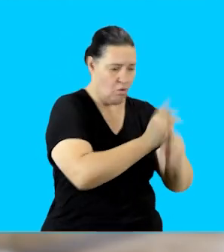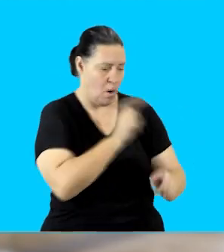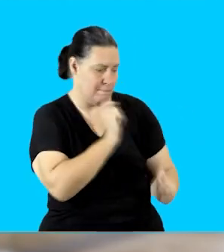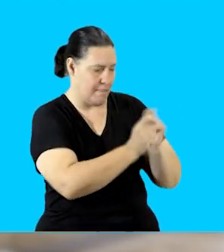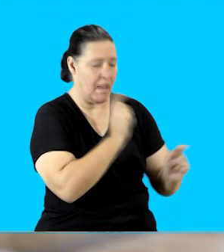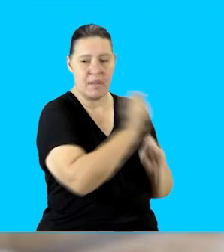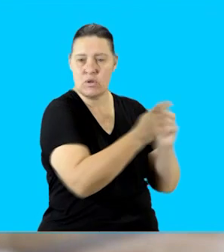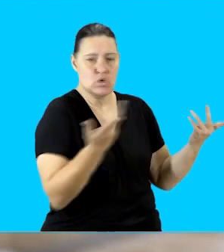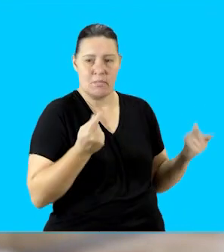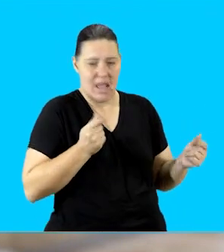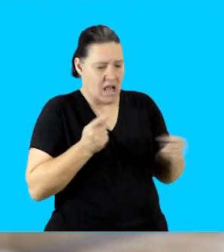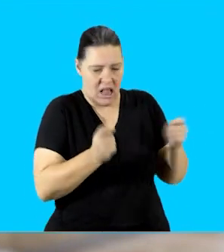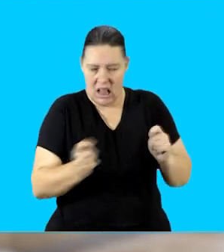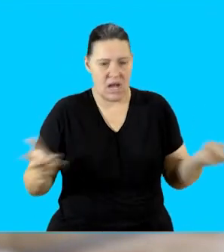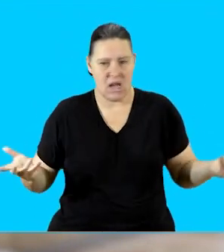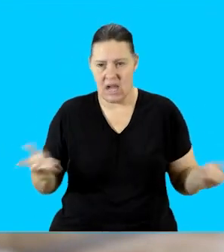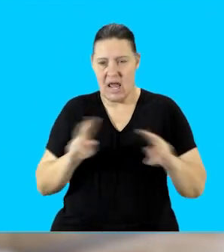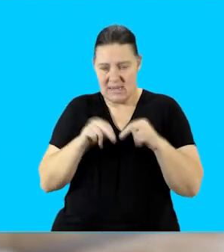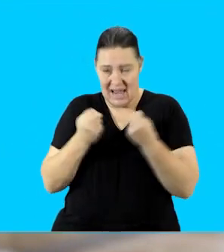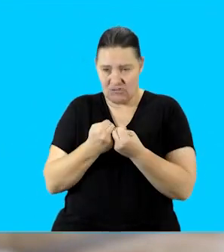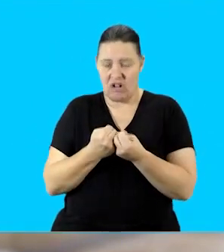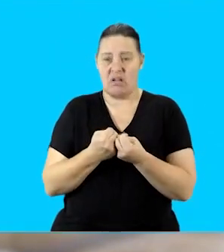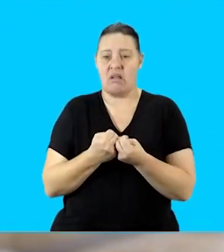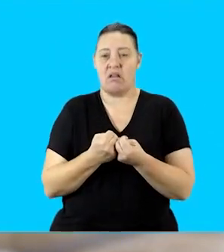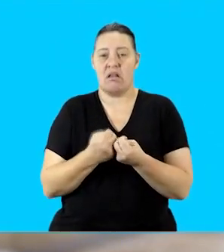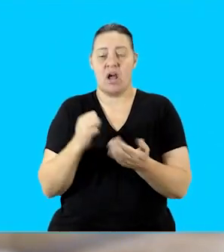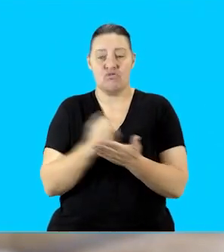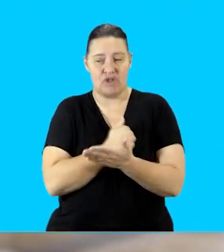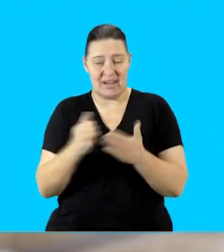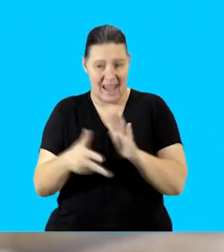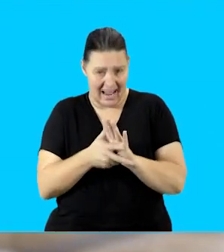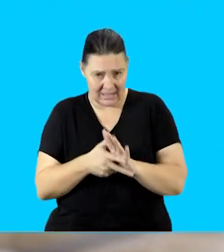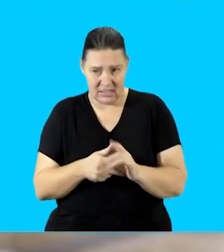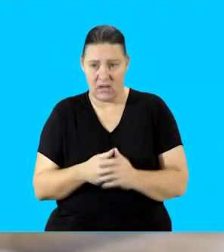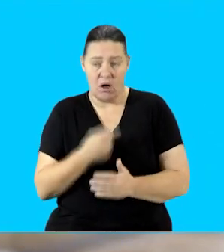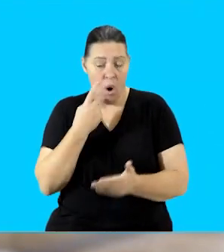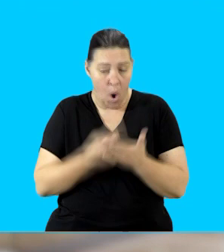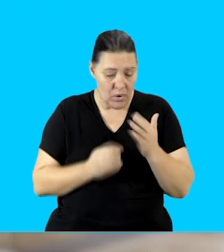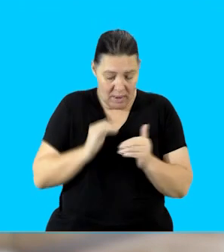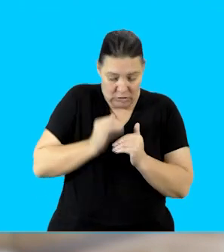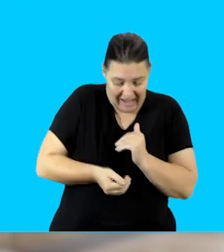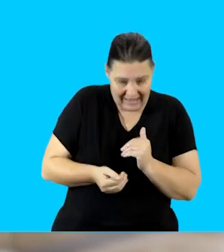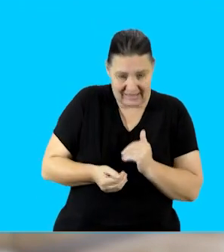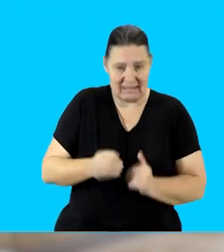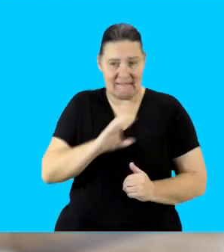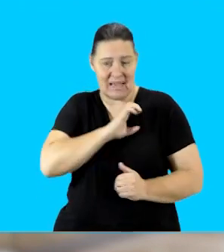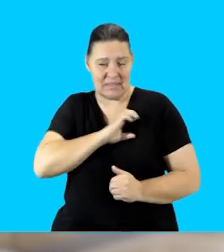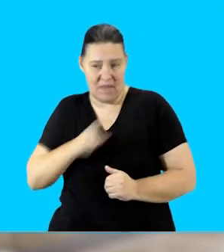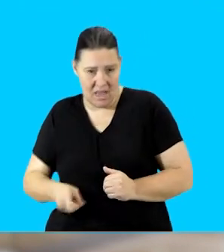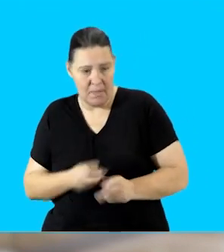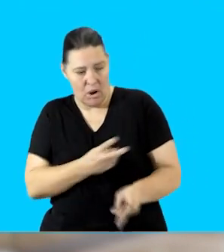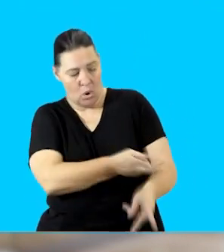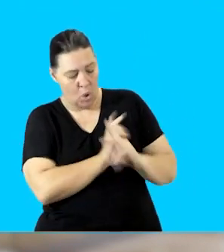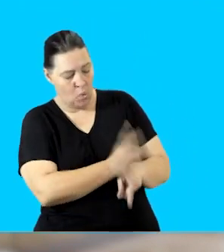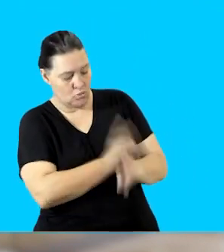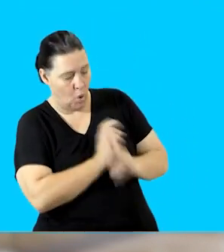only established to protect consumers from being granted loans recklessly by businesses, but